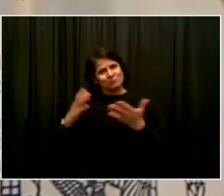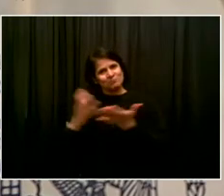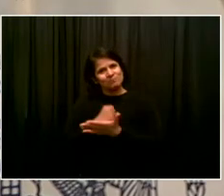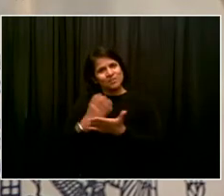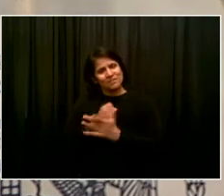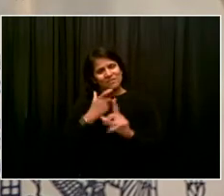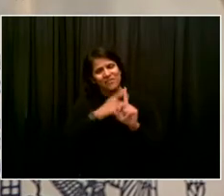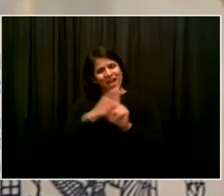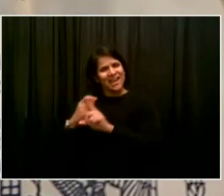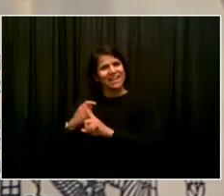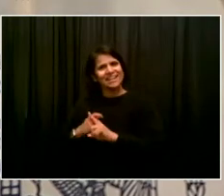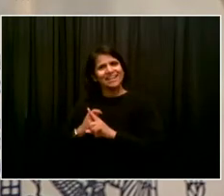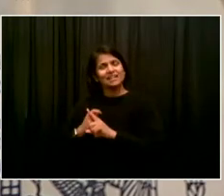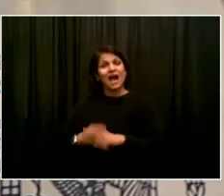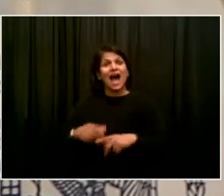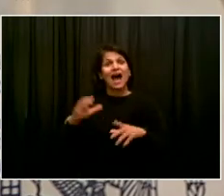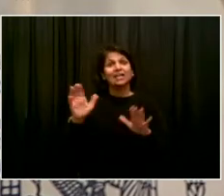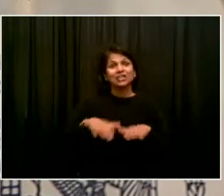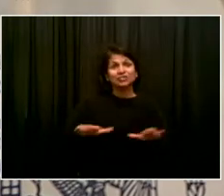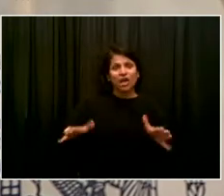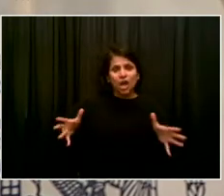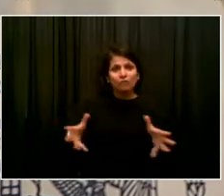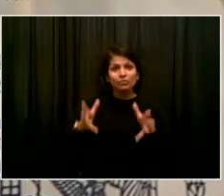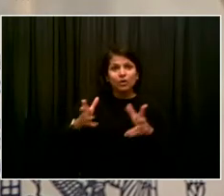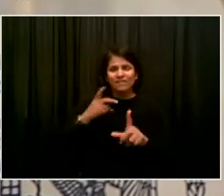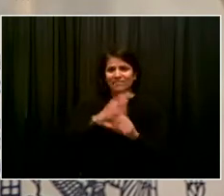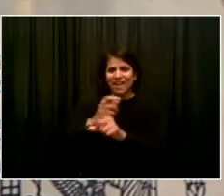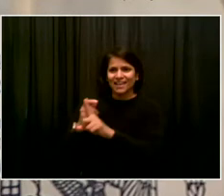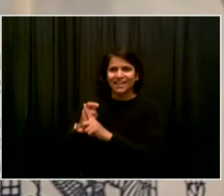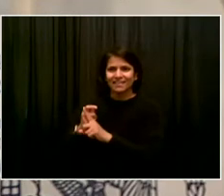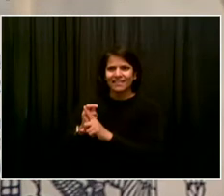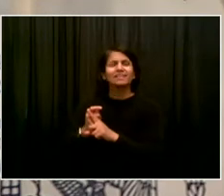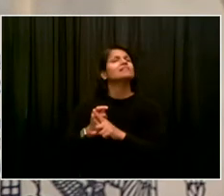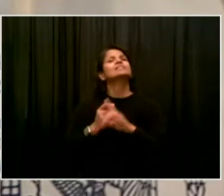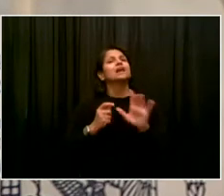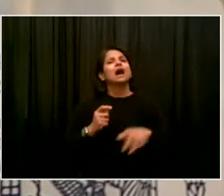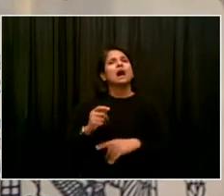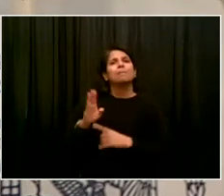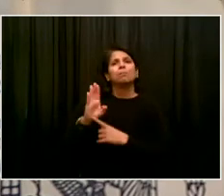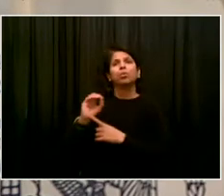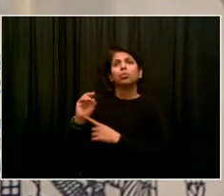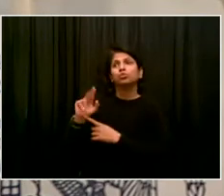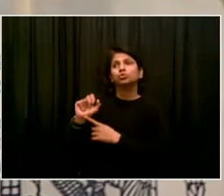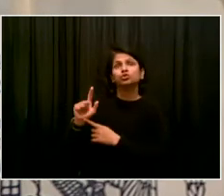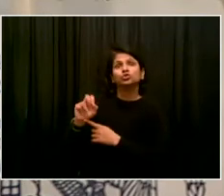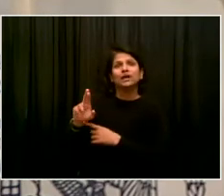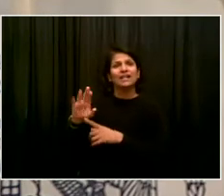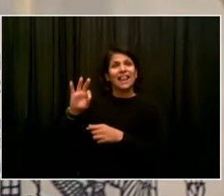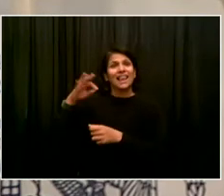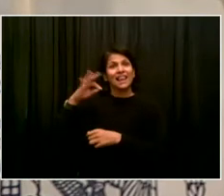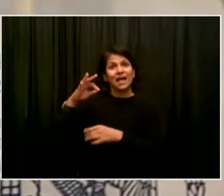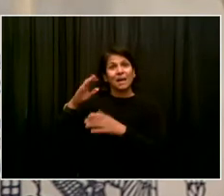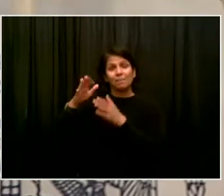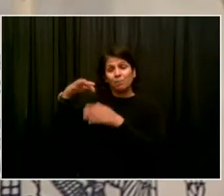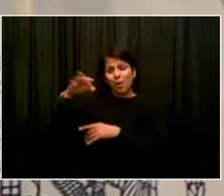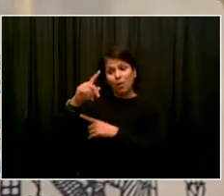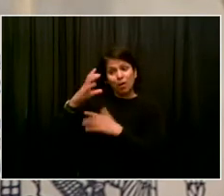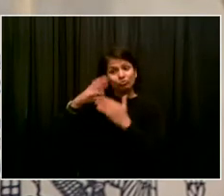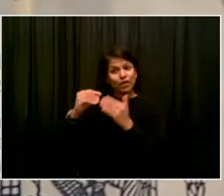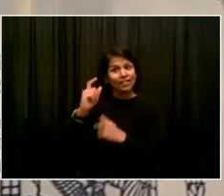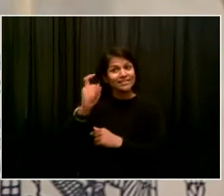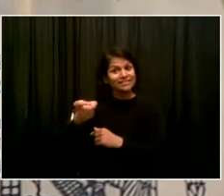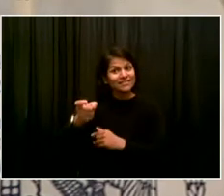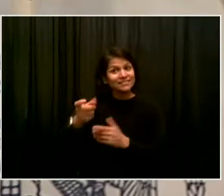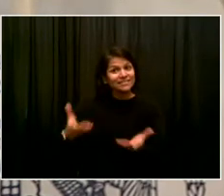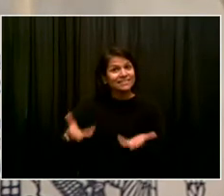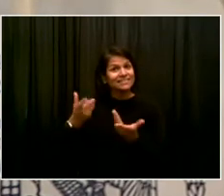young person vaccinated. But especially take advantage of that booster incentive. We have an incredible opportunity through the end of Friday.